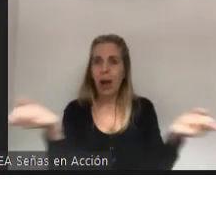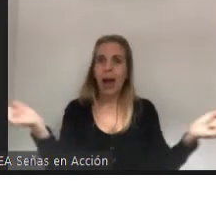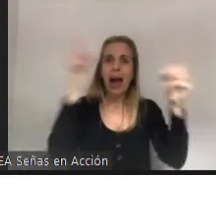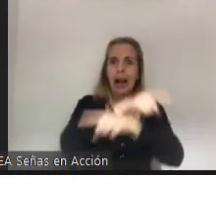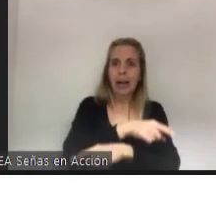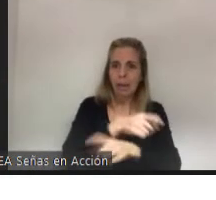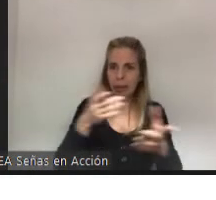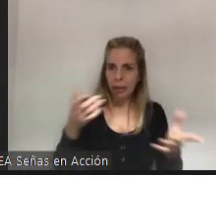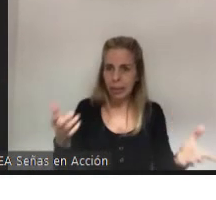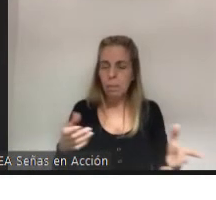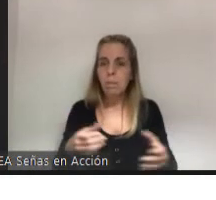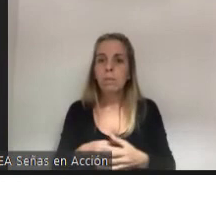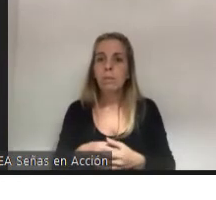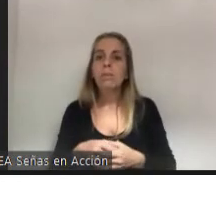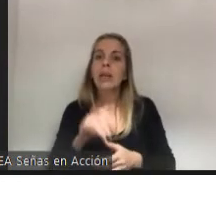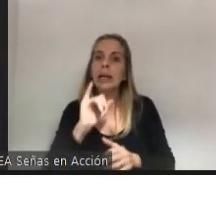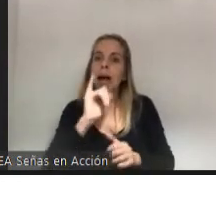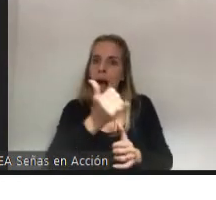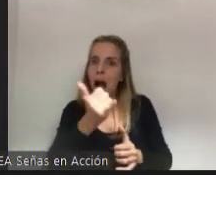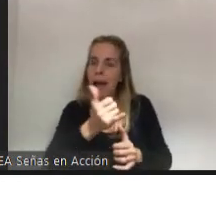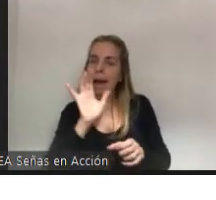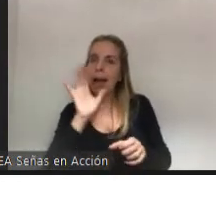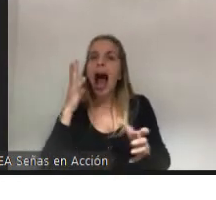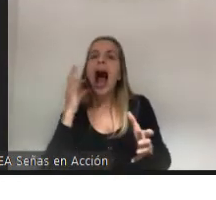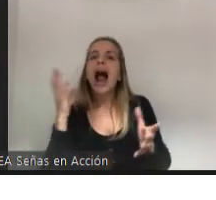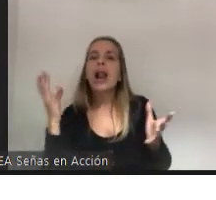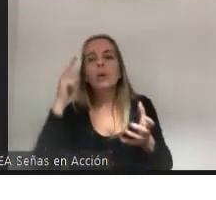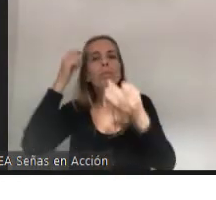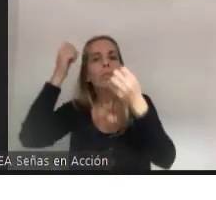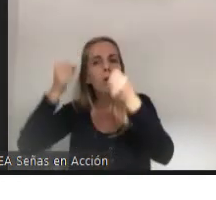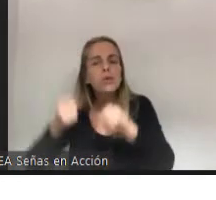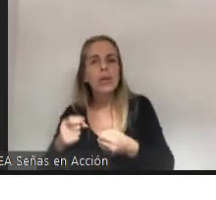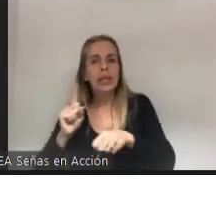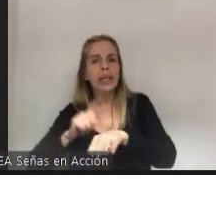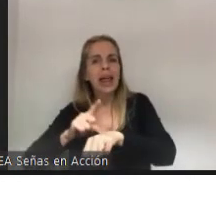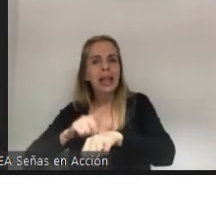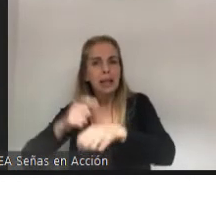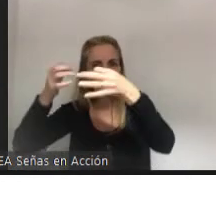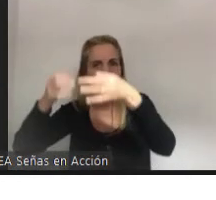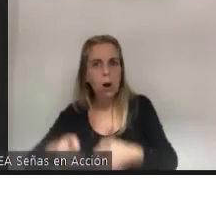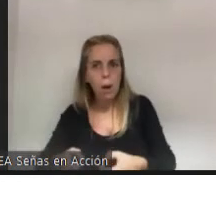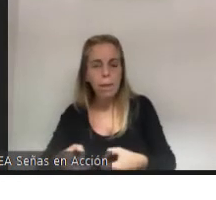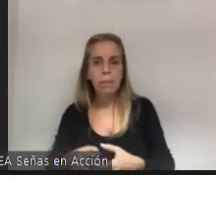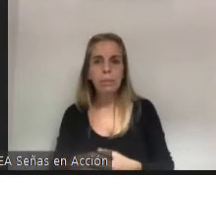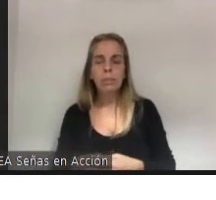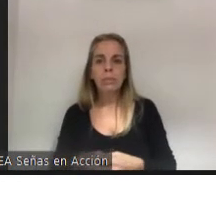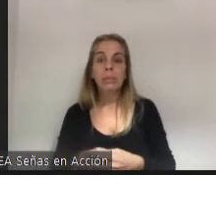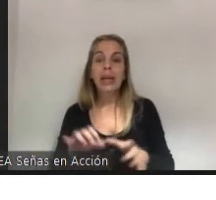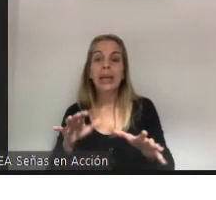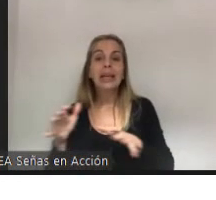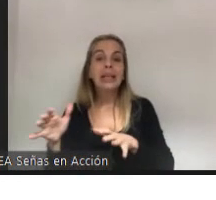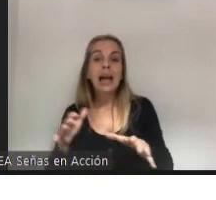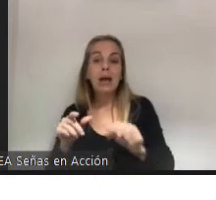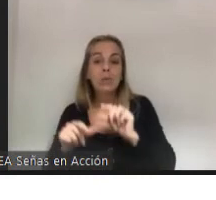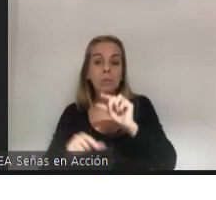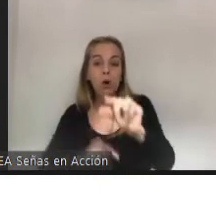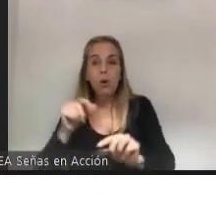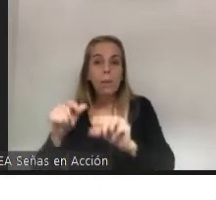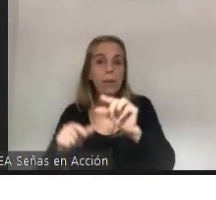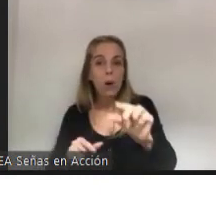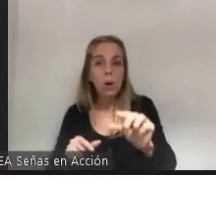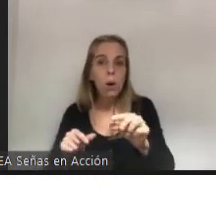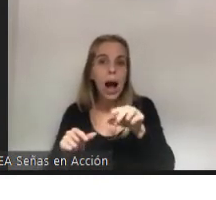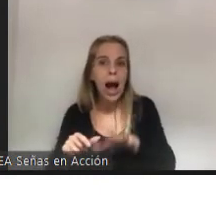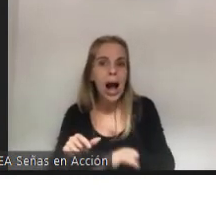reversely from space and time compression, there is some sort of conscience of contemporaneity